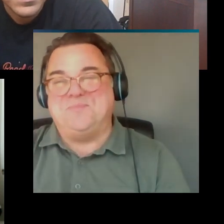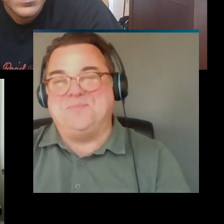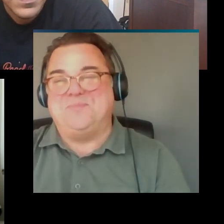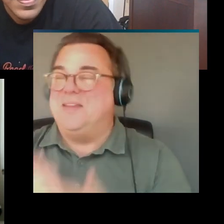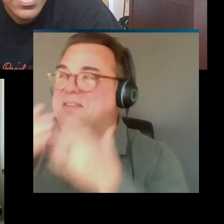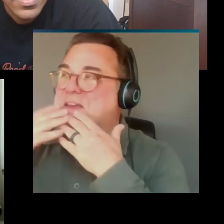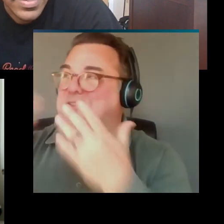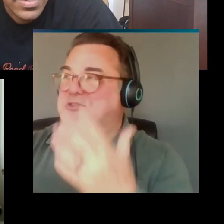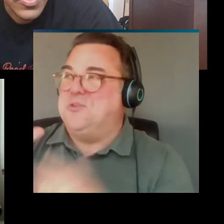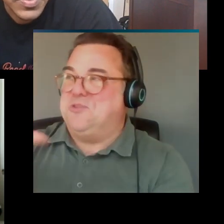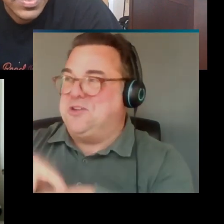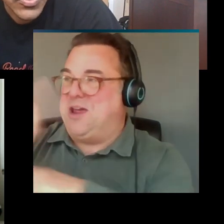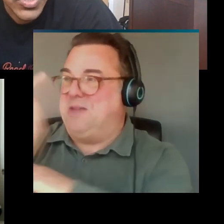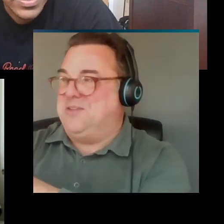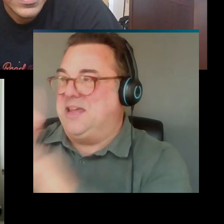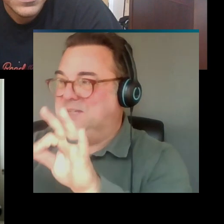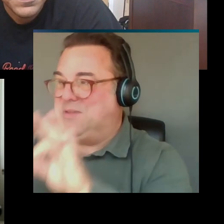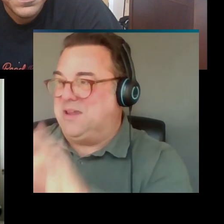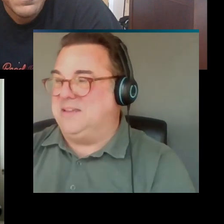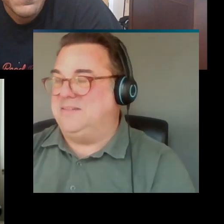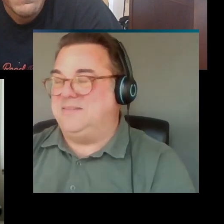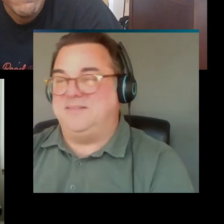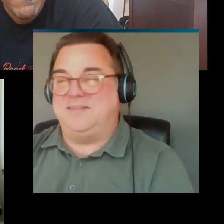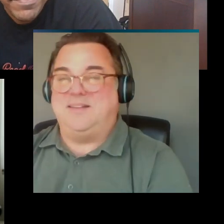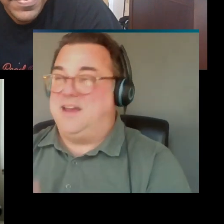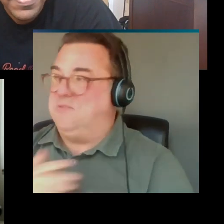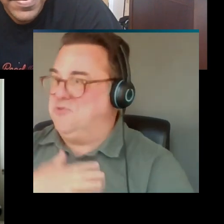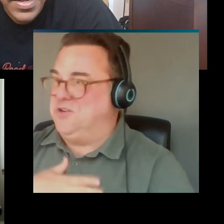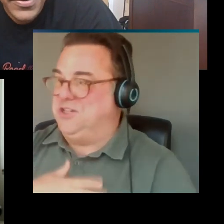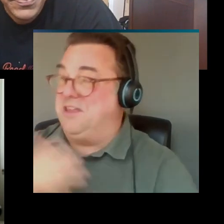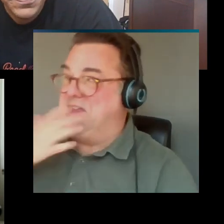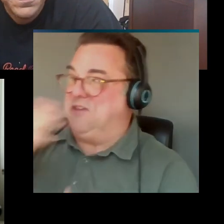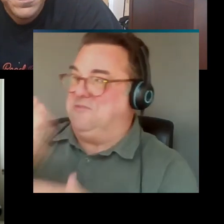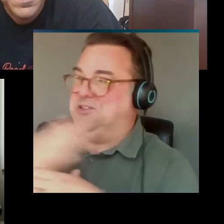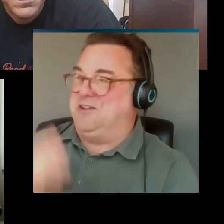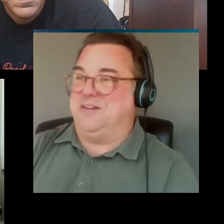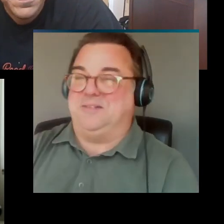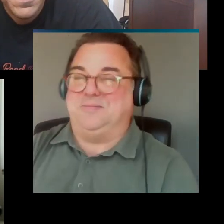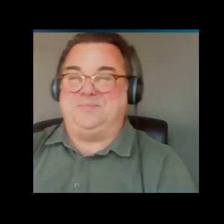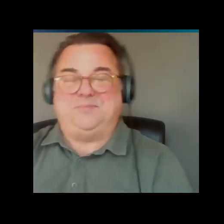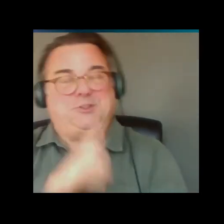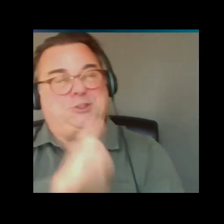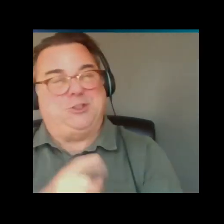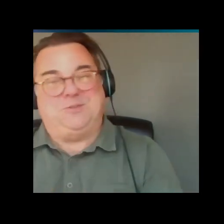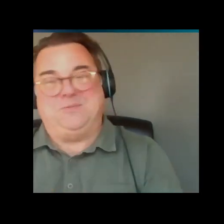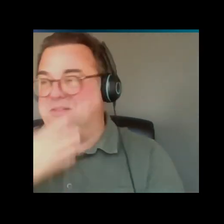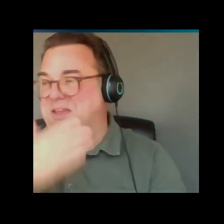time today. Yeah, really appreciate you sharing this with us. Thank you.